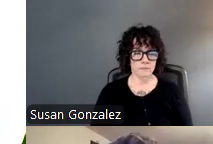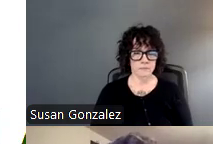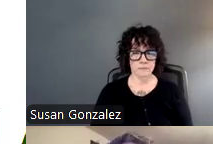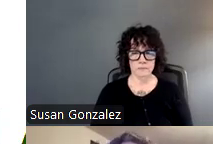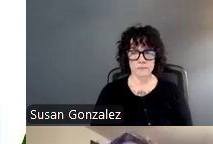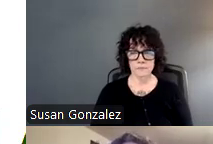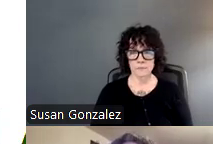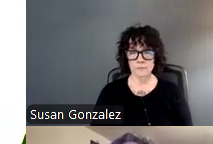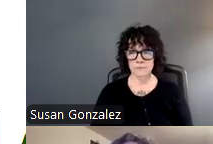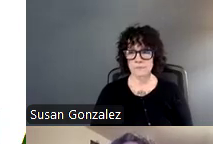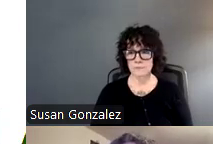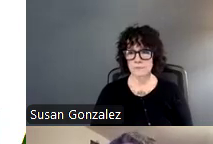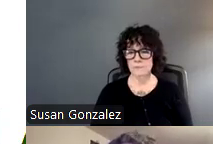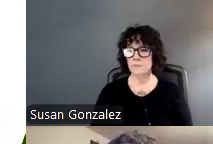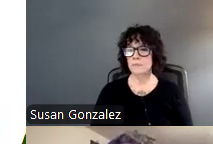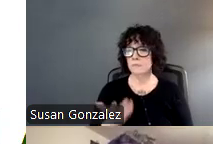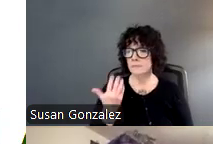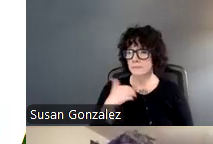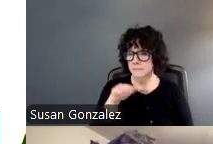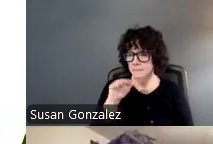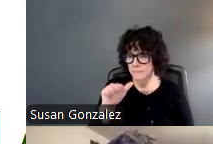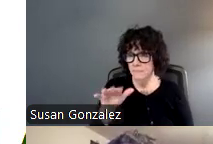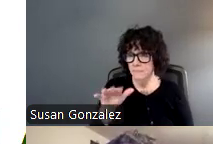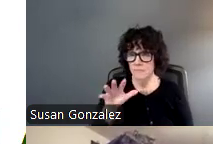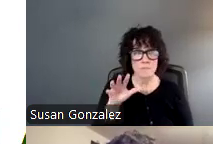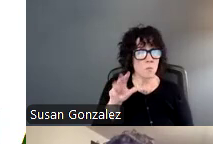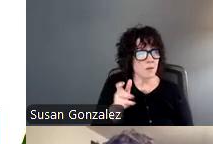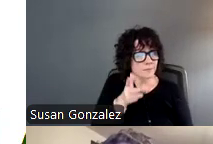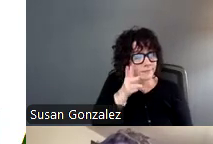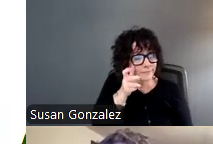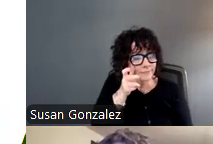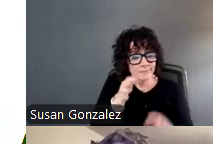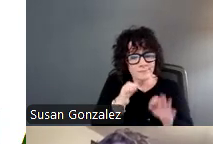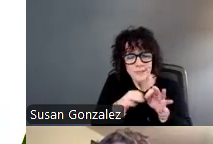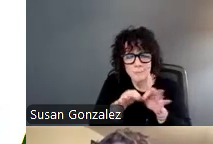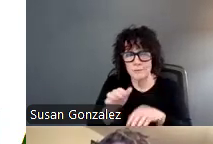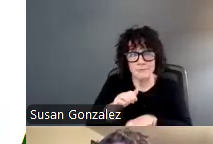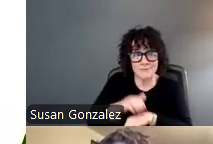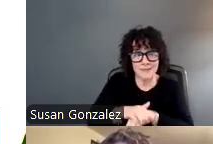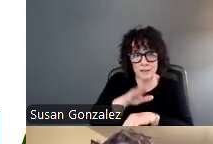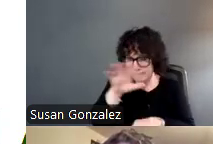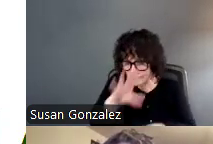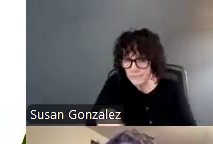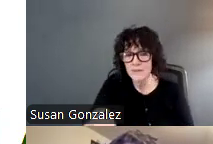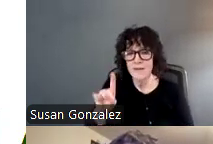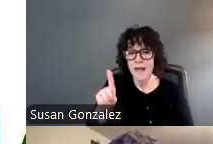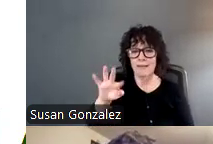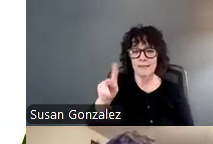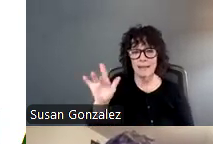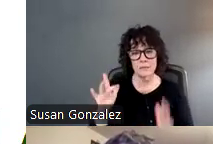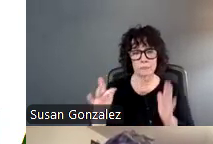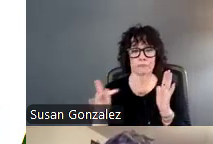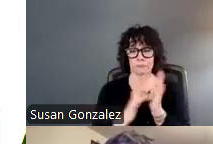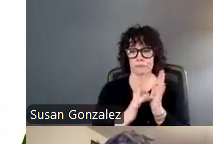To access captions in English, follow the link you'll find in the chat. Please let us know if you need